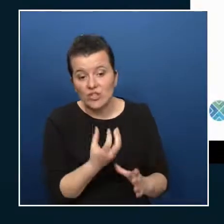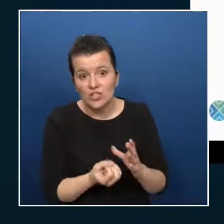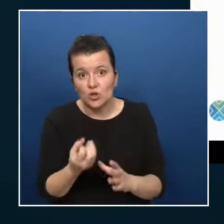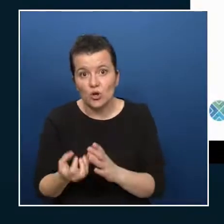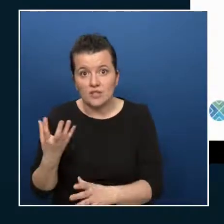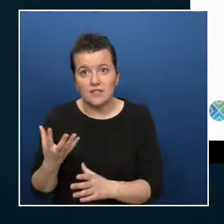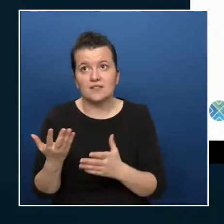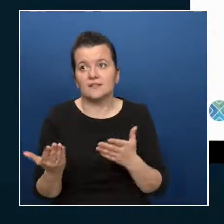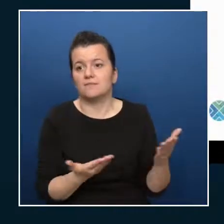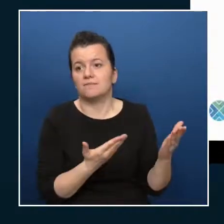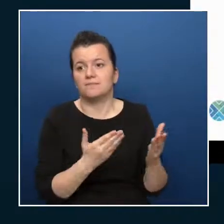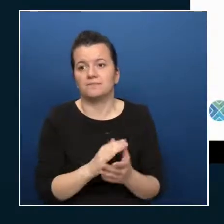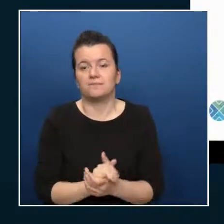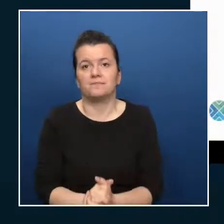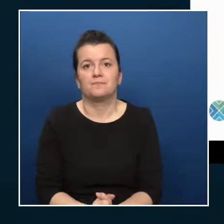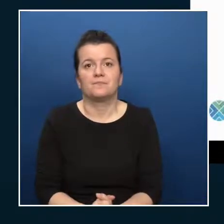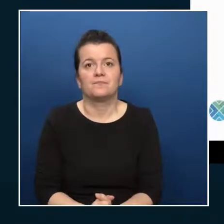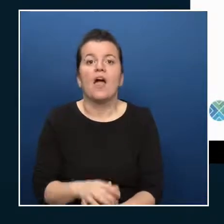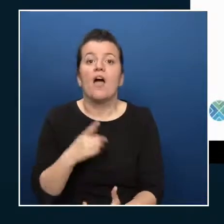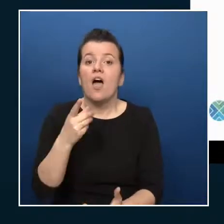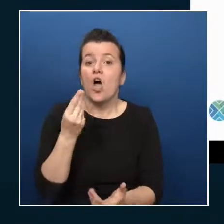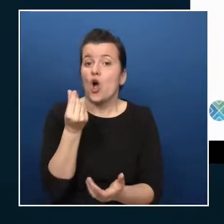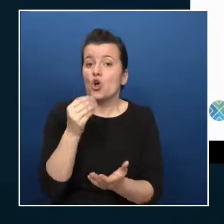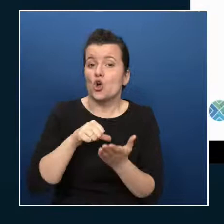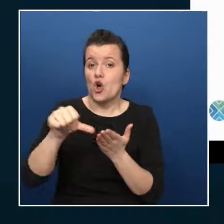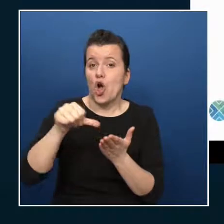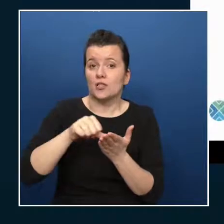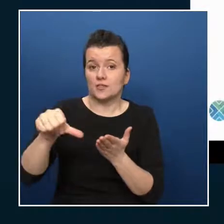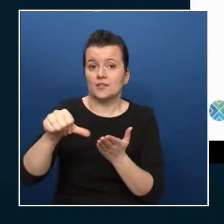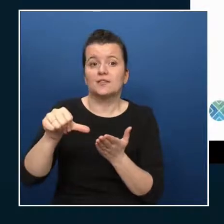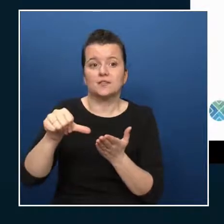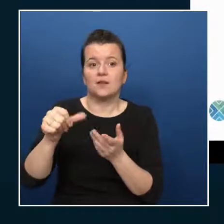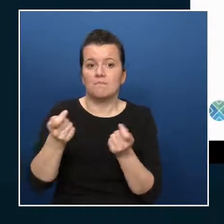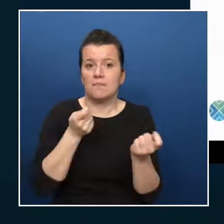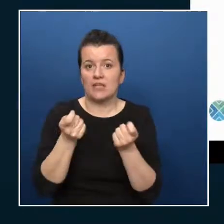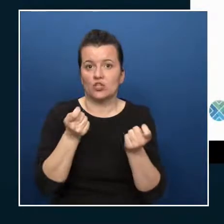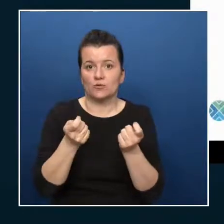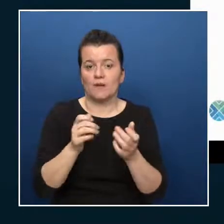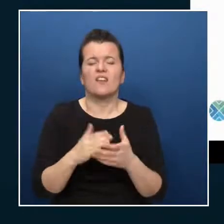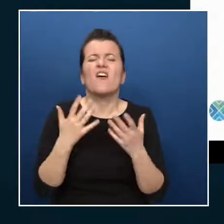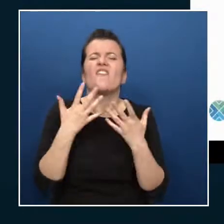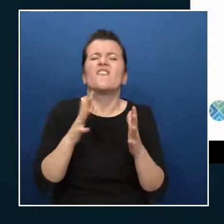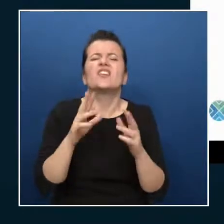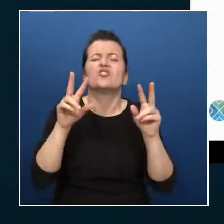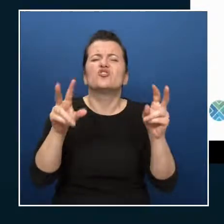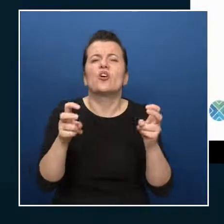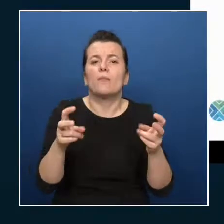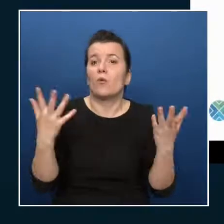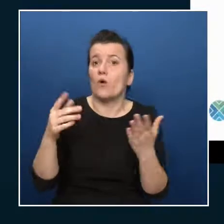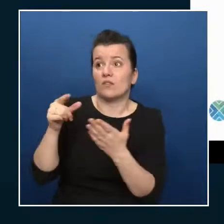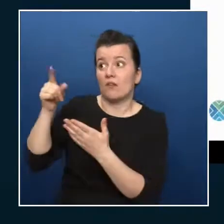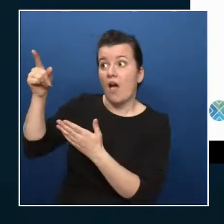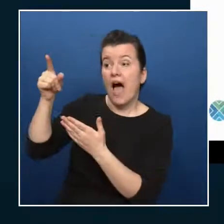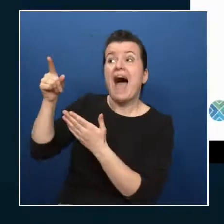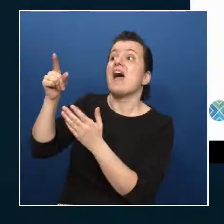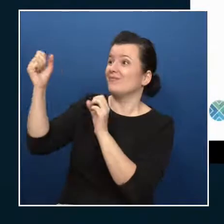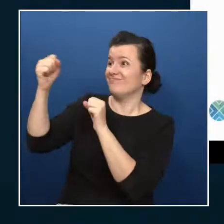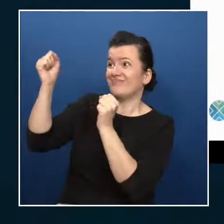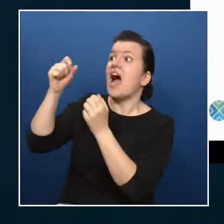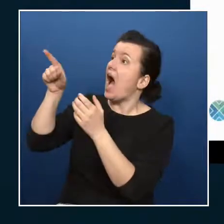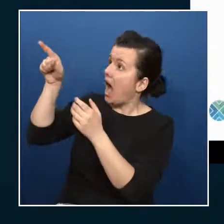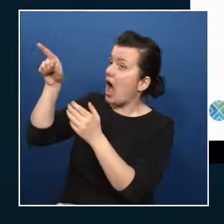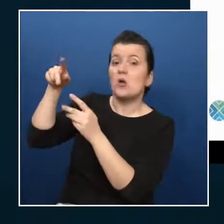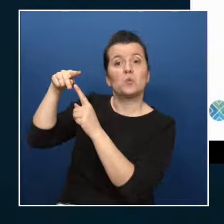Next is cost management. We already talked a little bit about paying what you use, pay as you